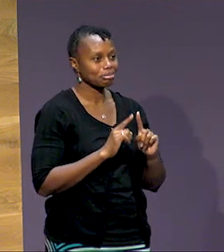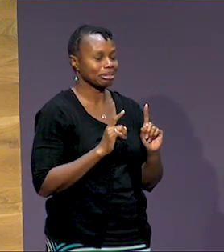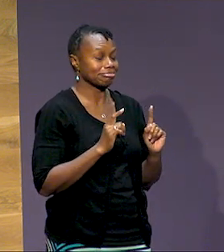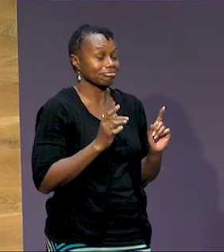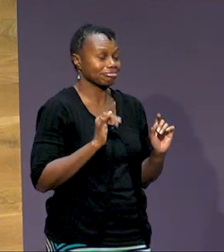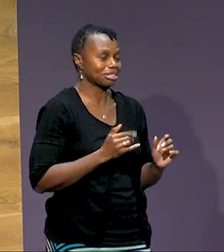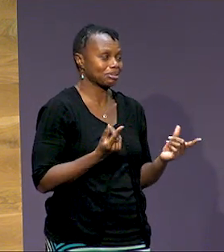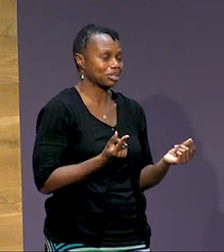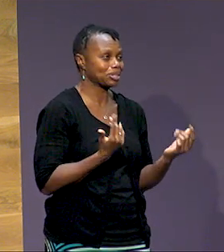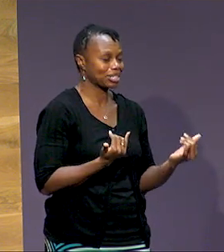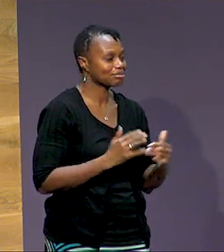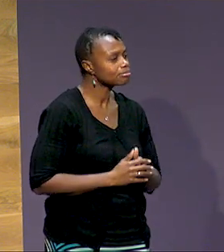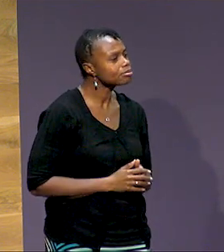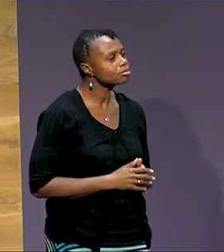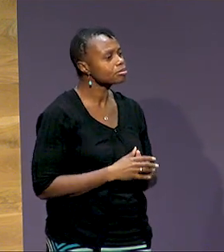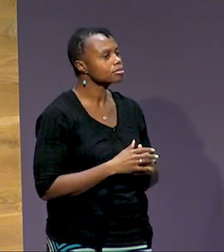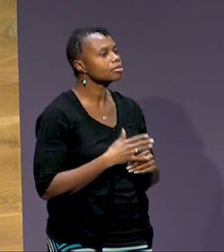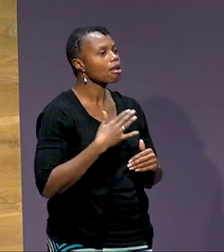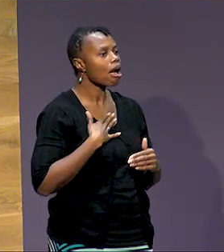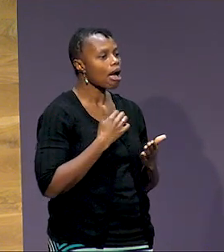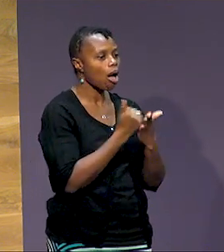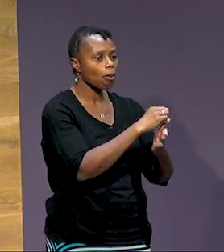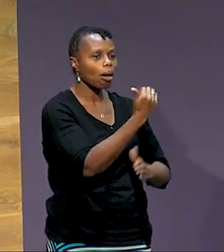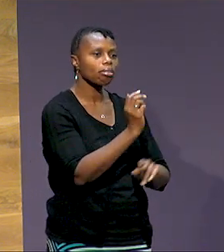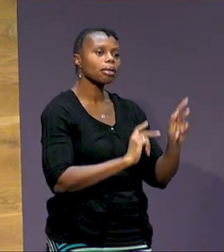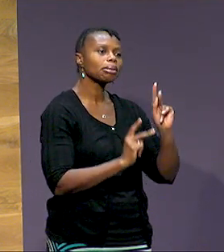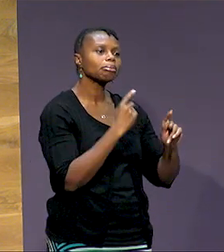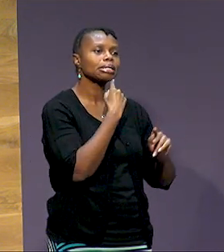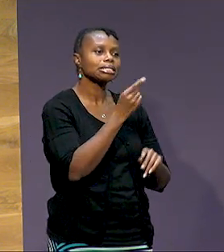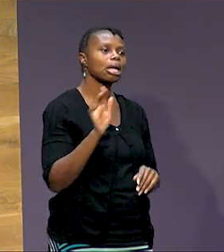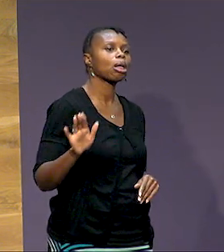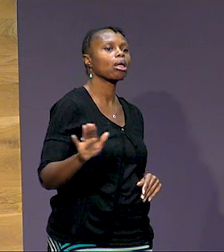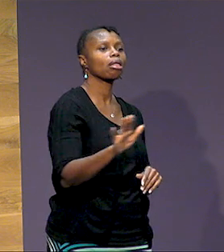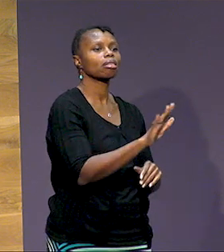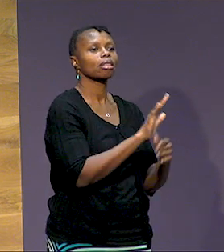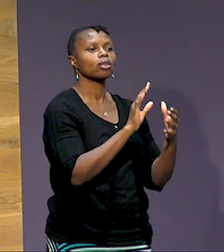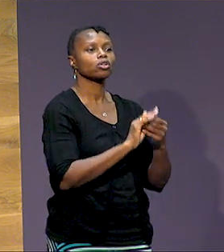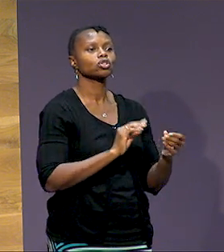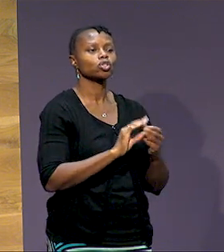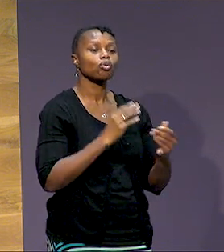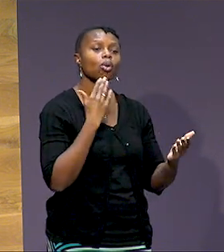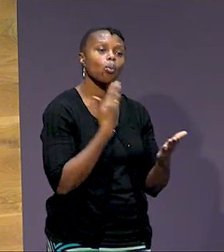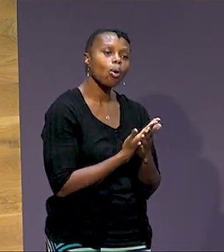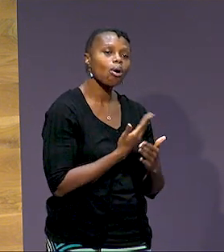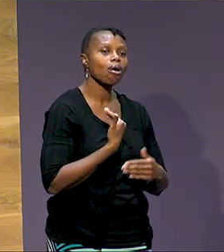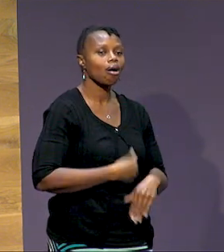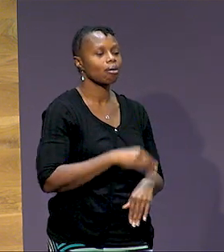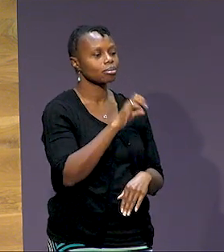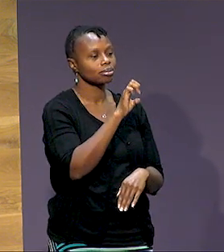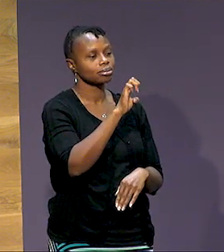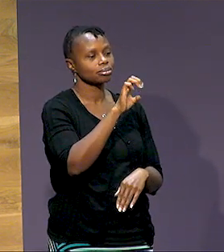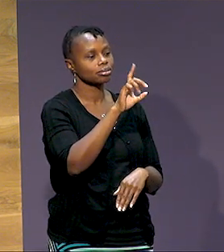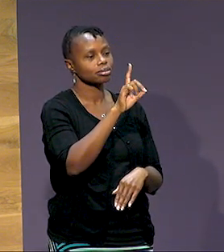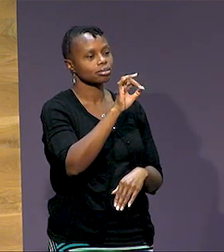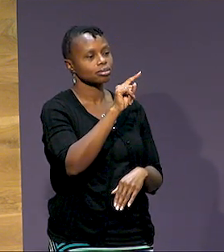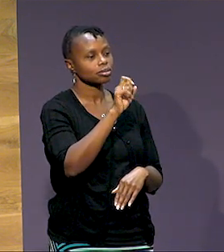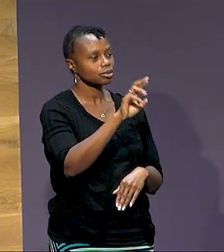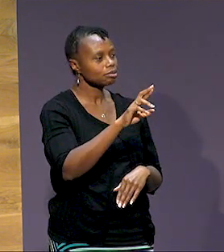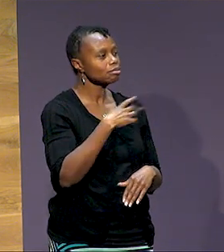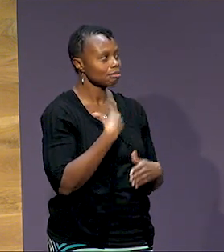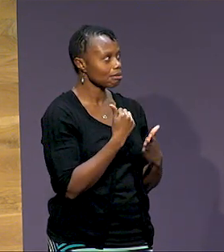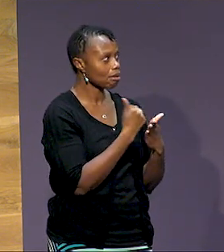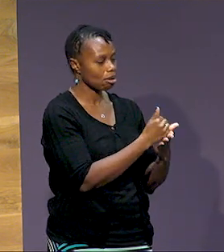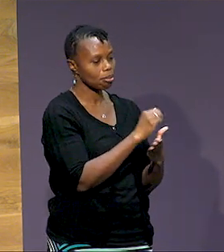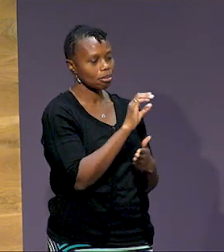happens by helping other people tell their stories well. I function as an editor. I help Kelsey out when